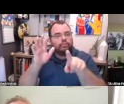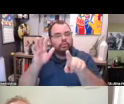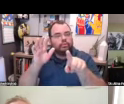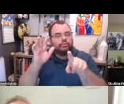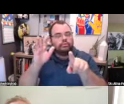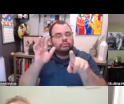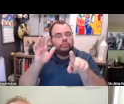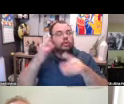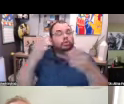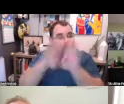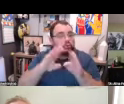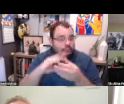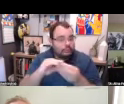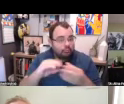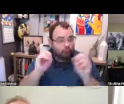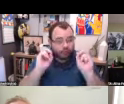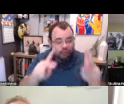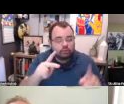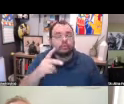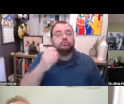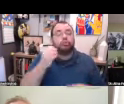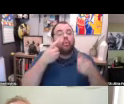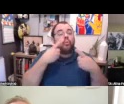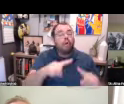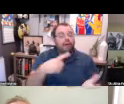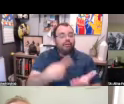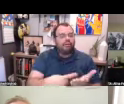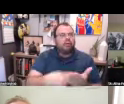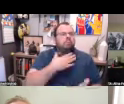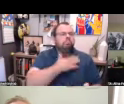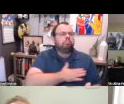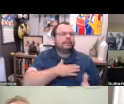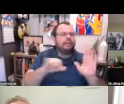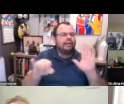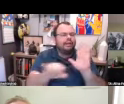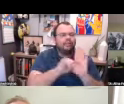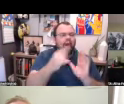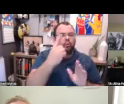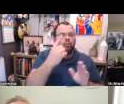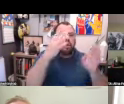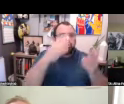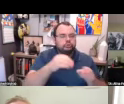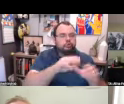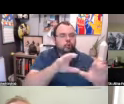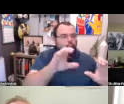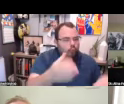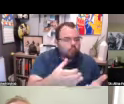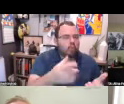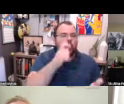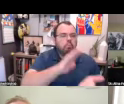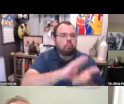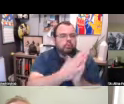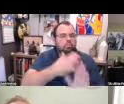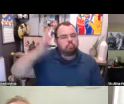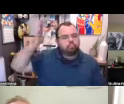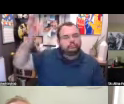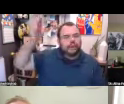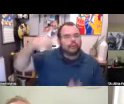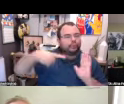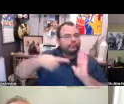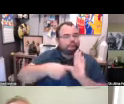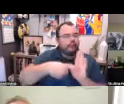So we can have two rooms. We'll set up one room that has closed comments and one that has open comments. So another one would be